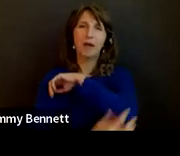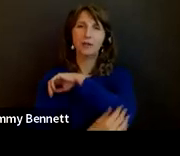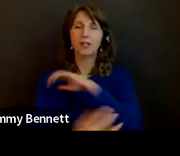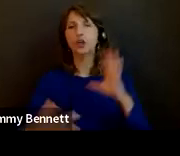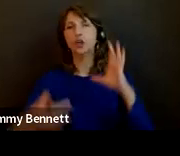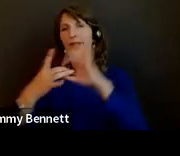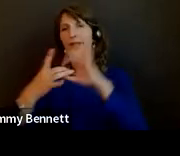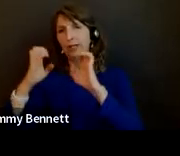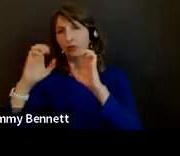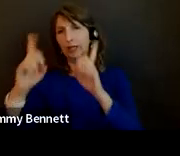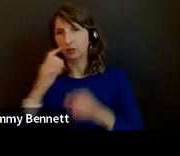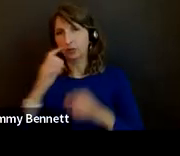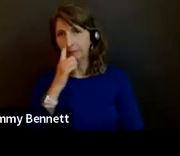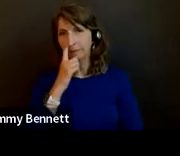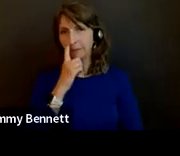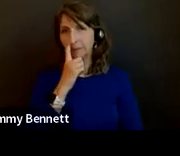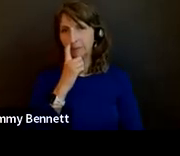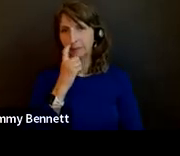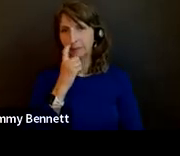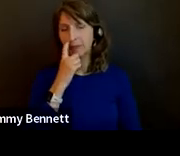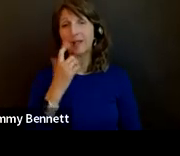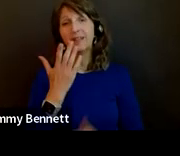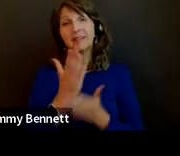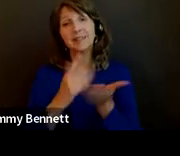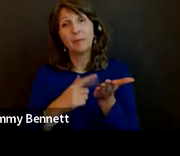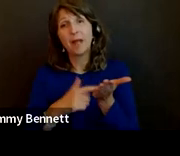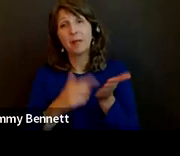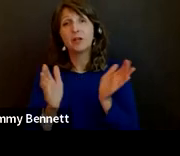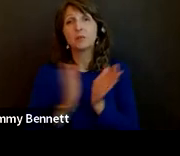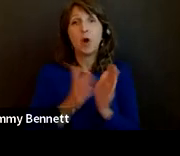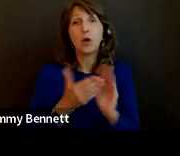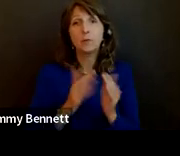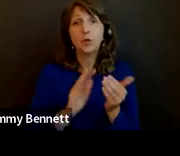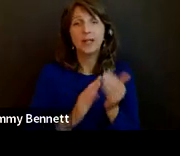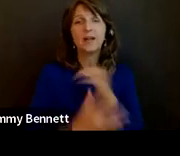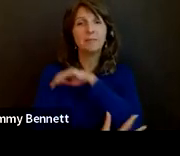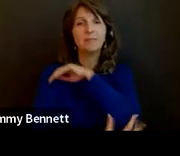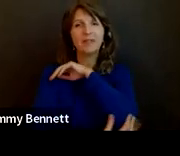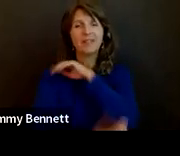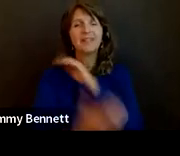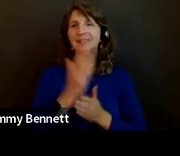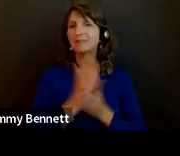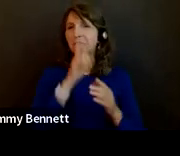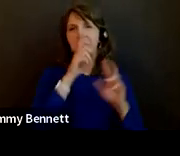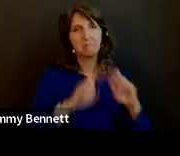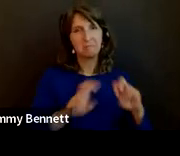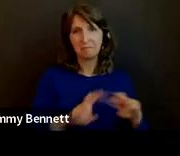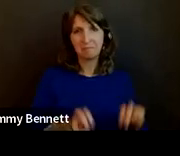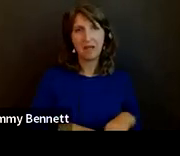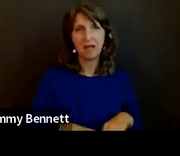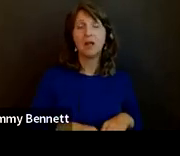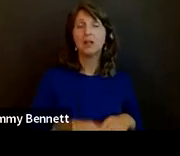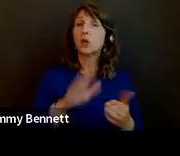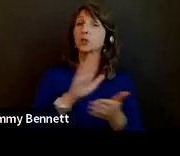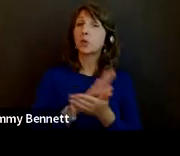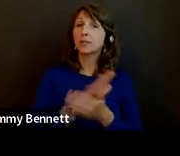poverty on a smaller level inside specific communities. And let's talk about that even more. So schools in impoverished areas tend